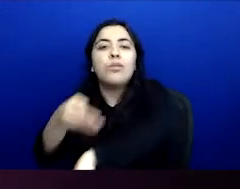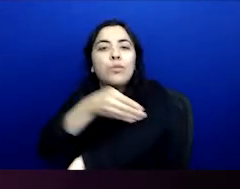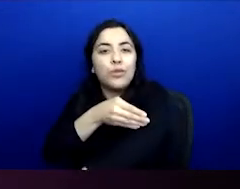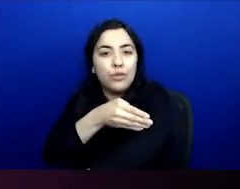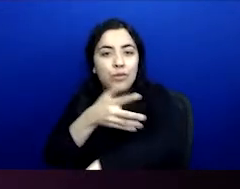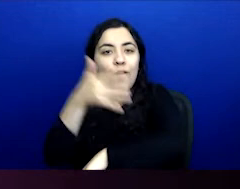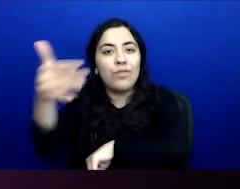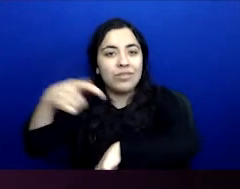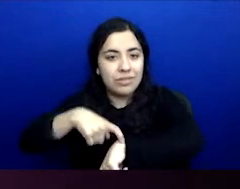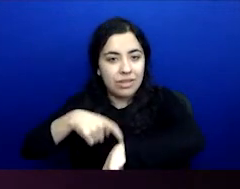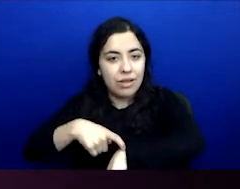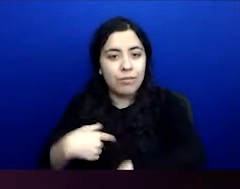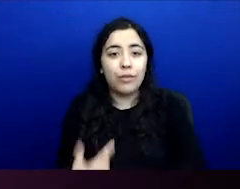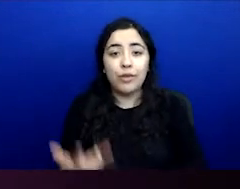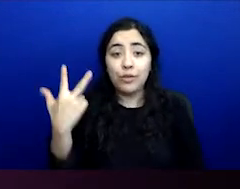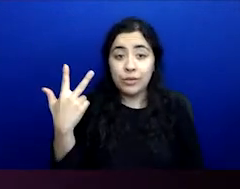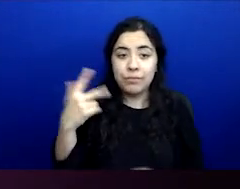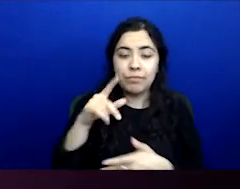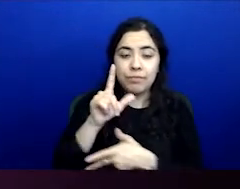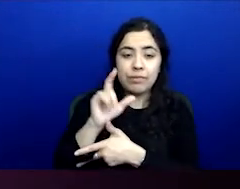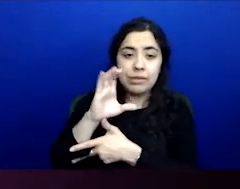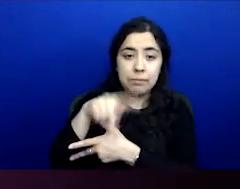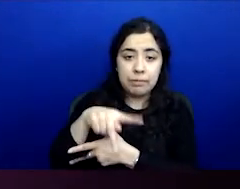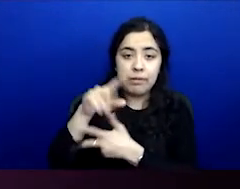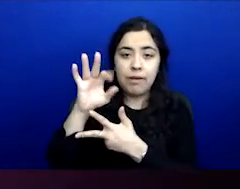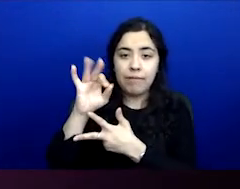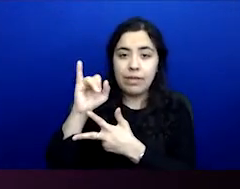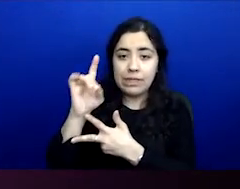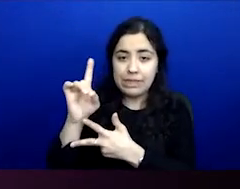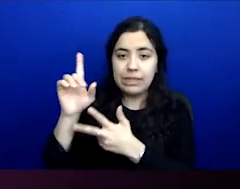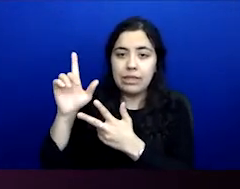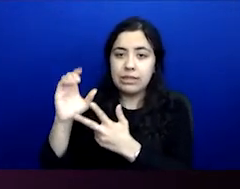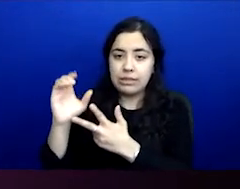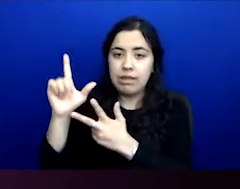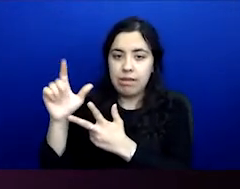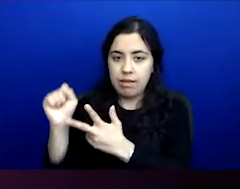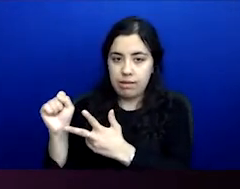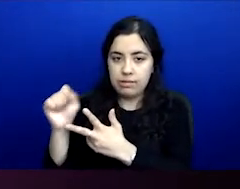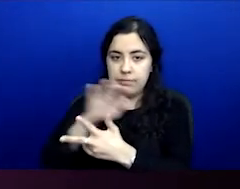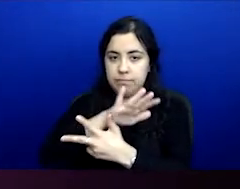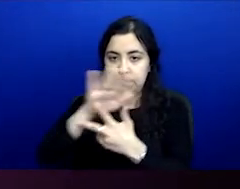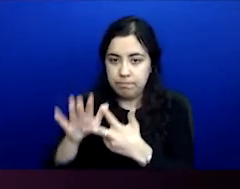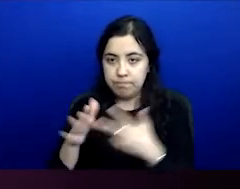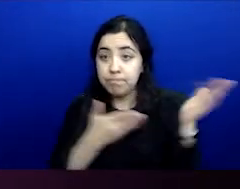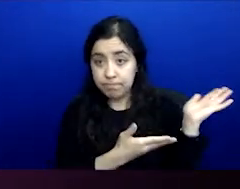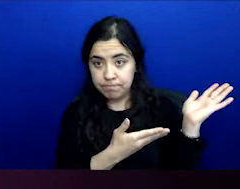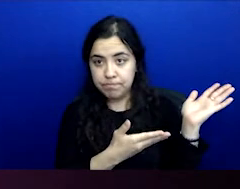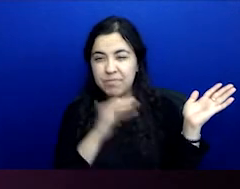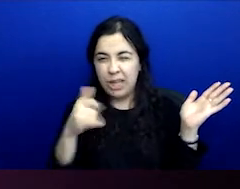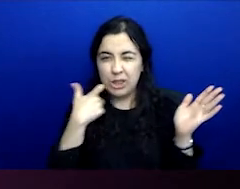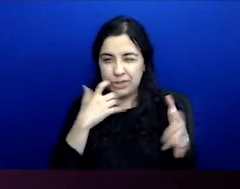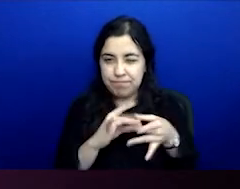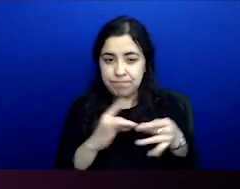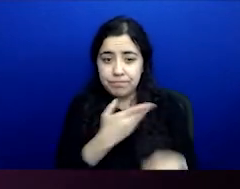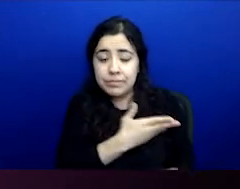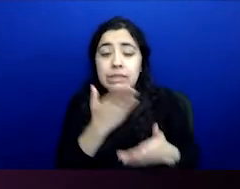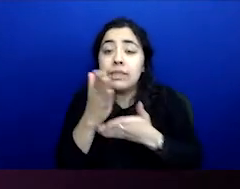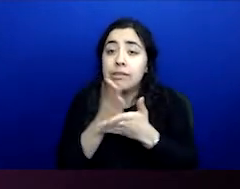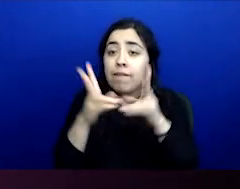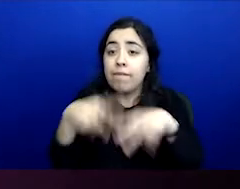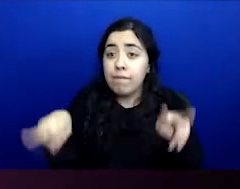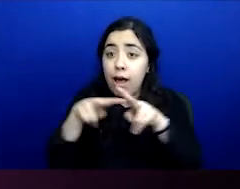Core Web Vitals: LCP, FID, CLS. And some values have been defined to help developers